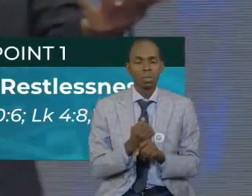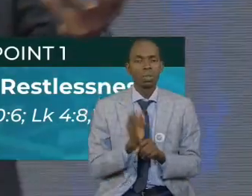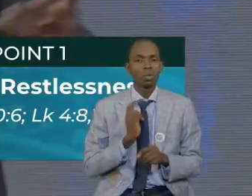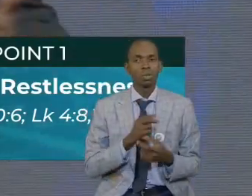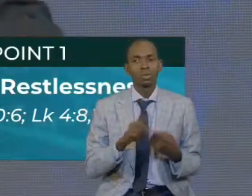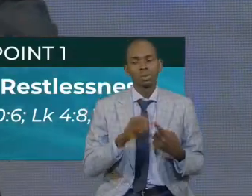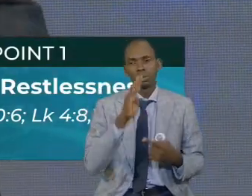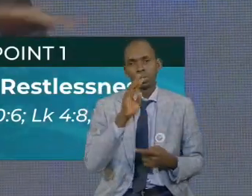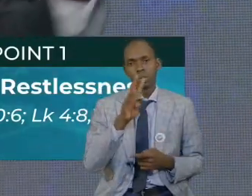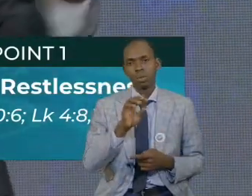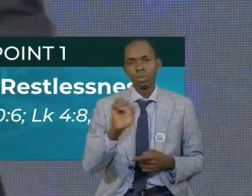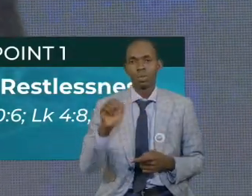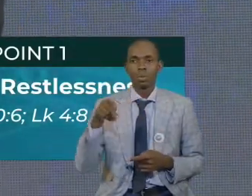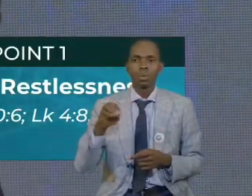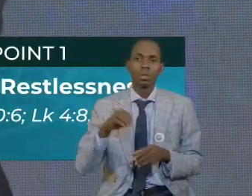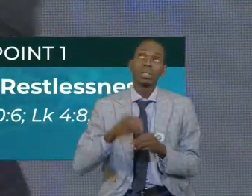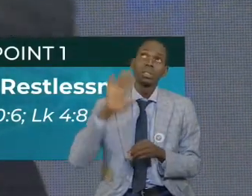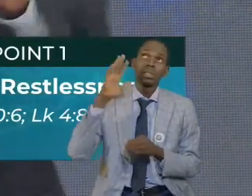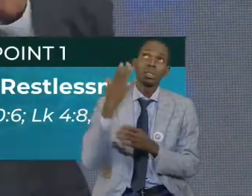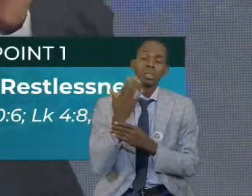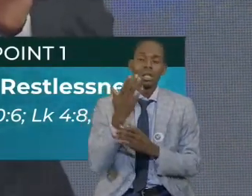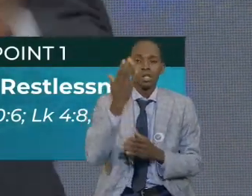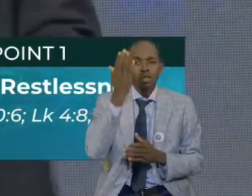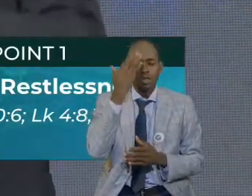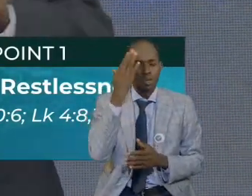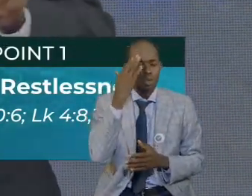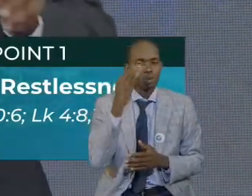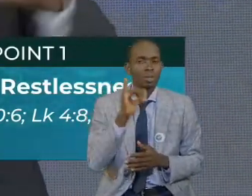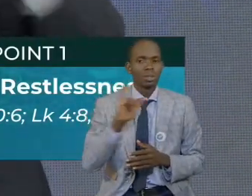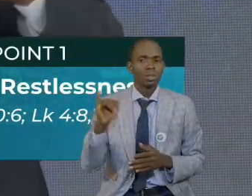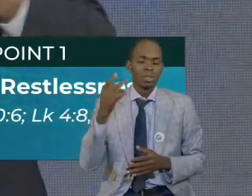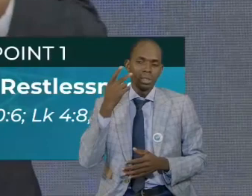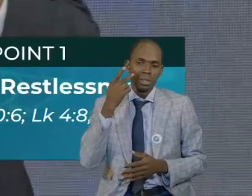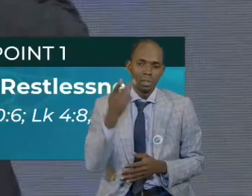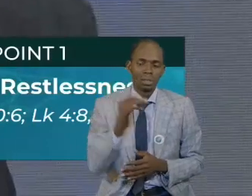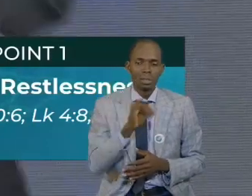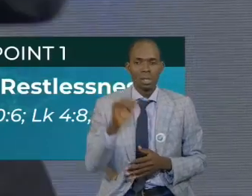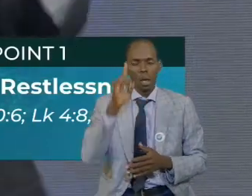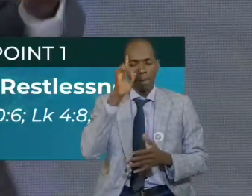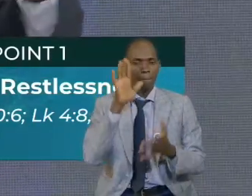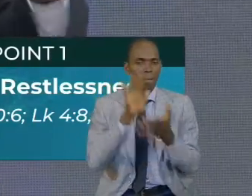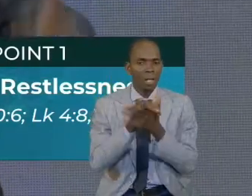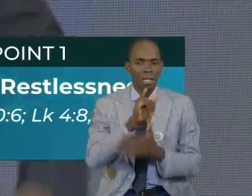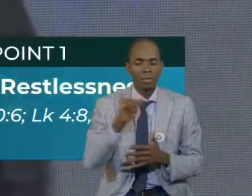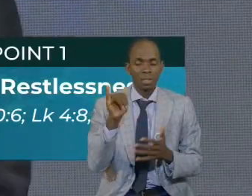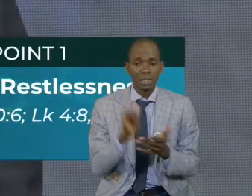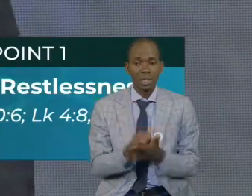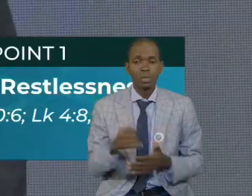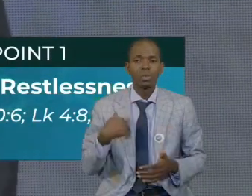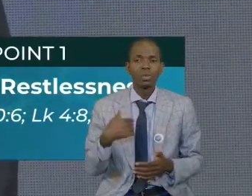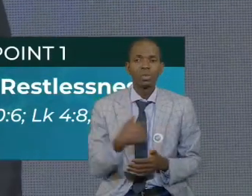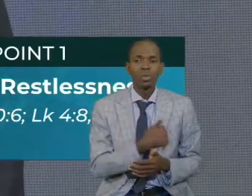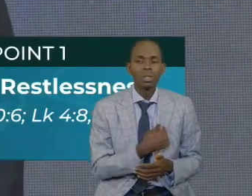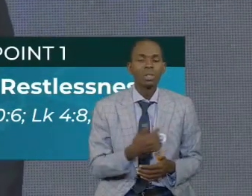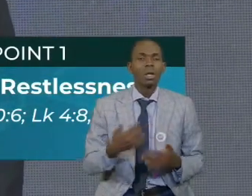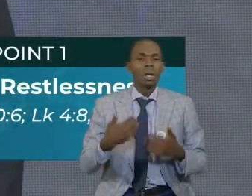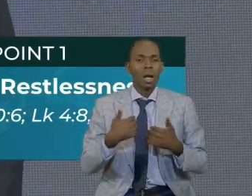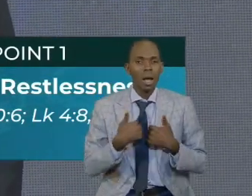Knowing then, seeing them, believing then that we have a great high